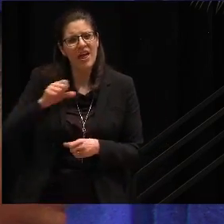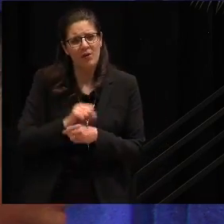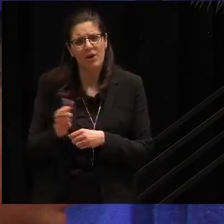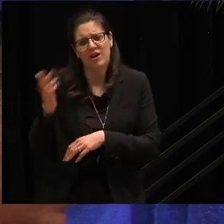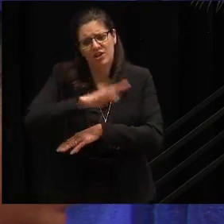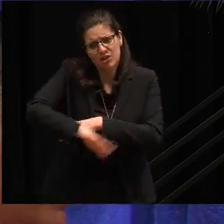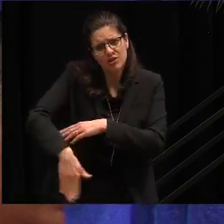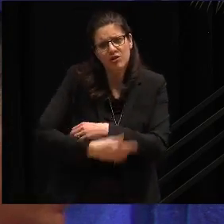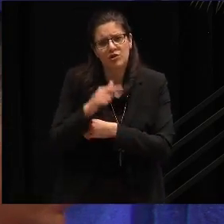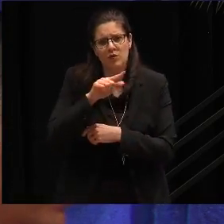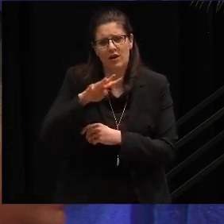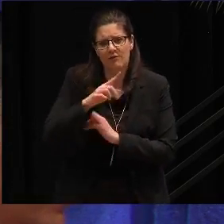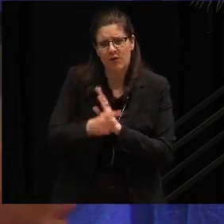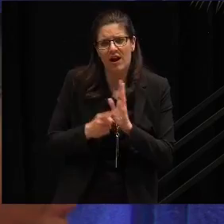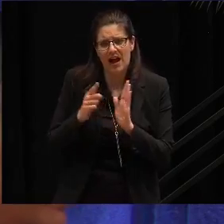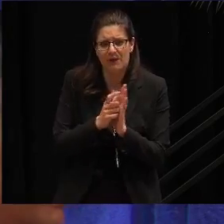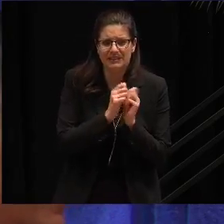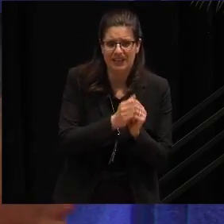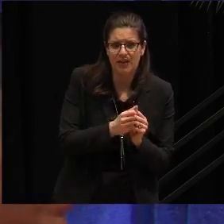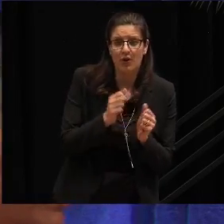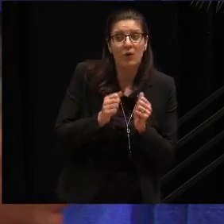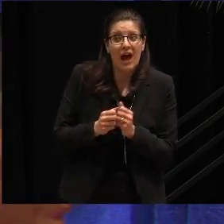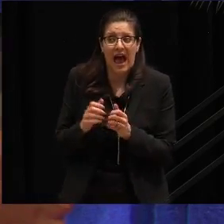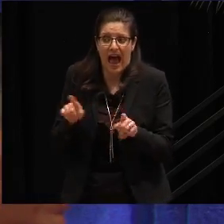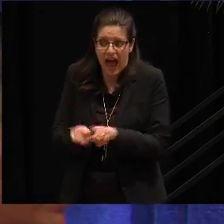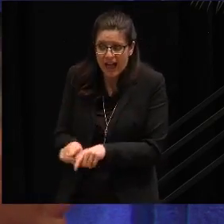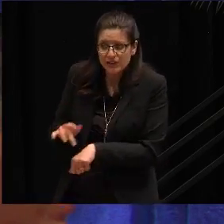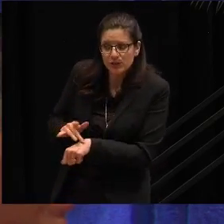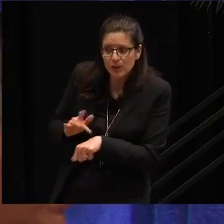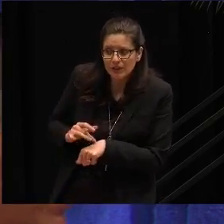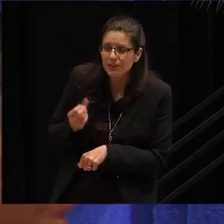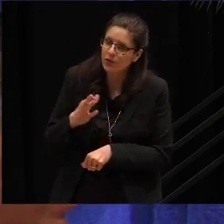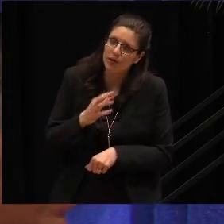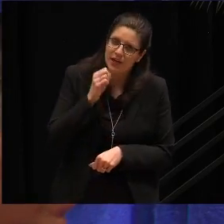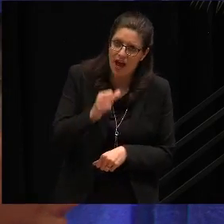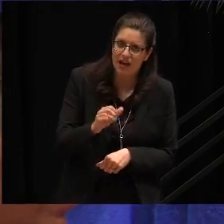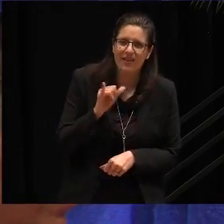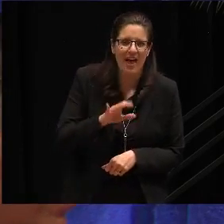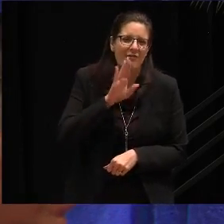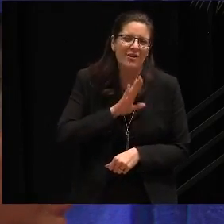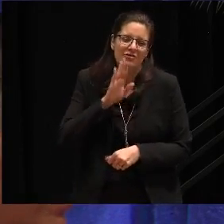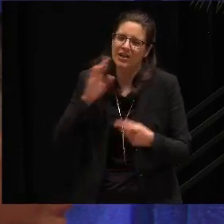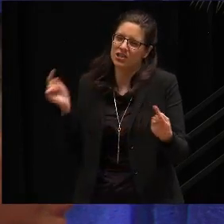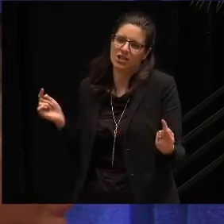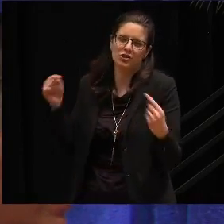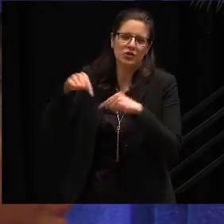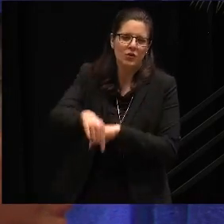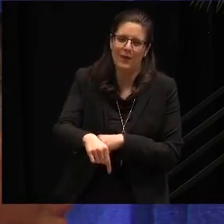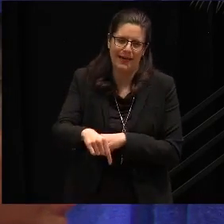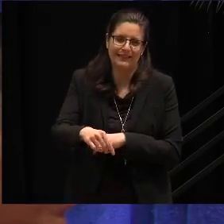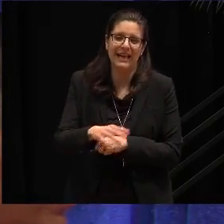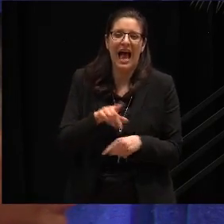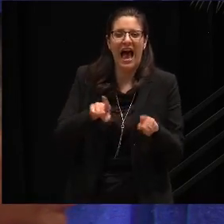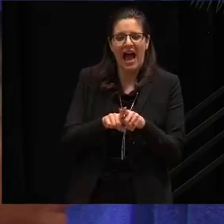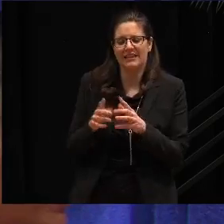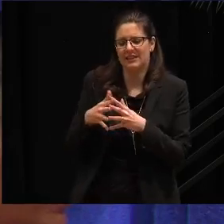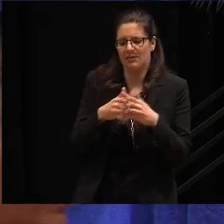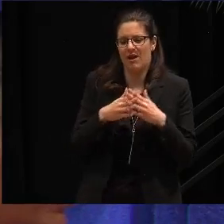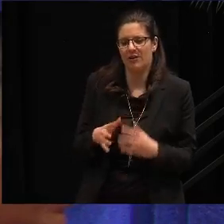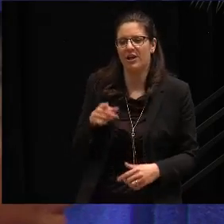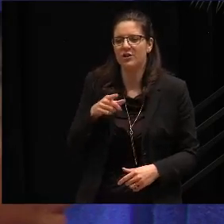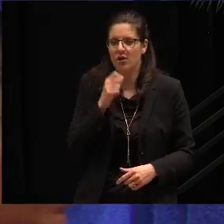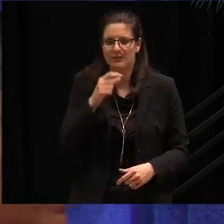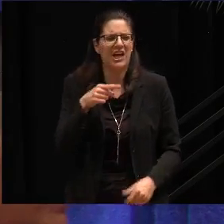with these people as sources and as not sources. The frustration that you're feeling is two ways. You don't, as an American president, say,